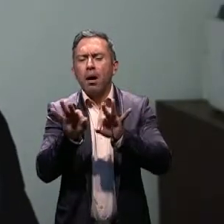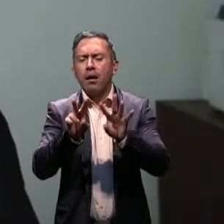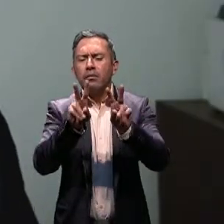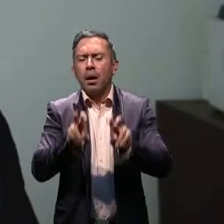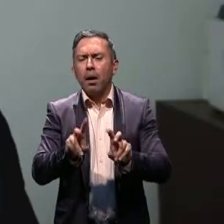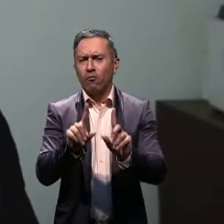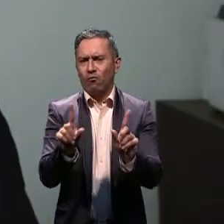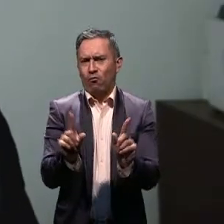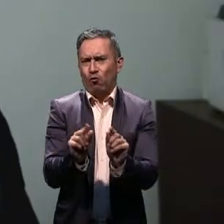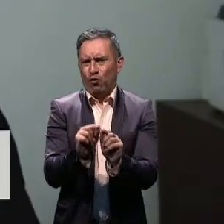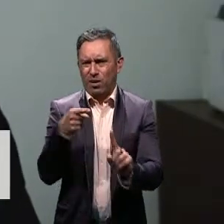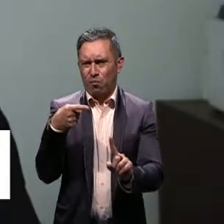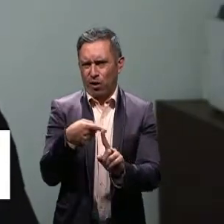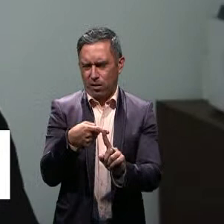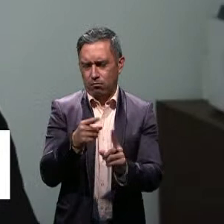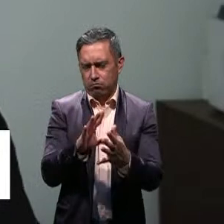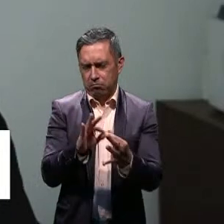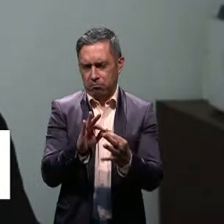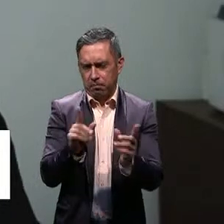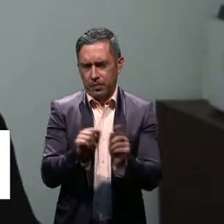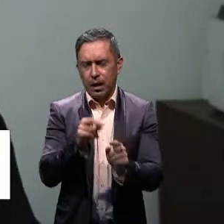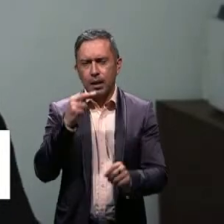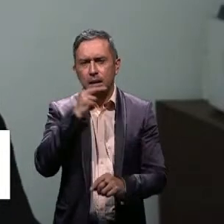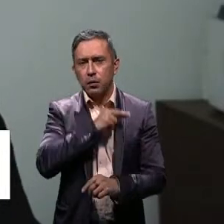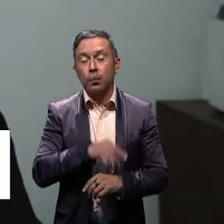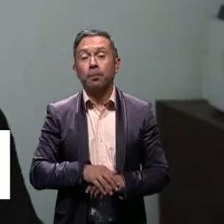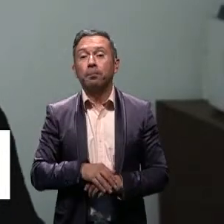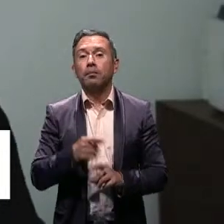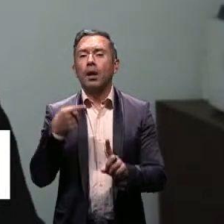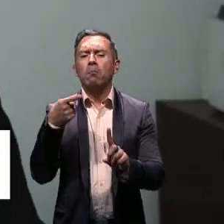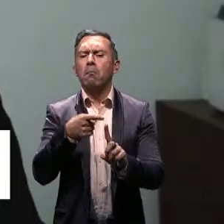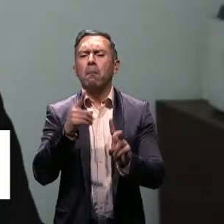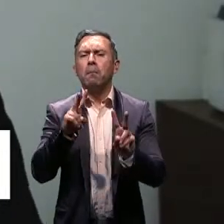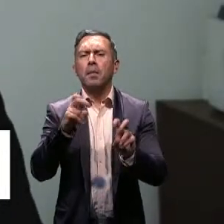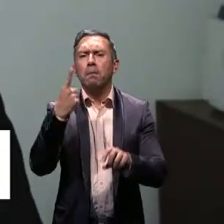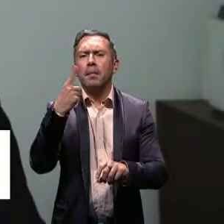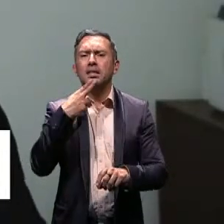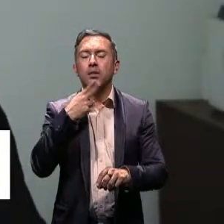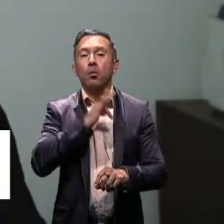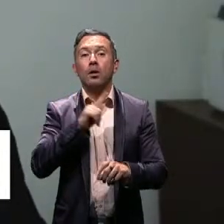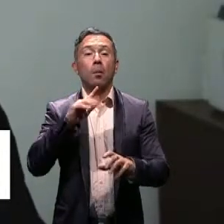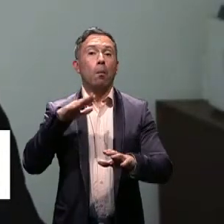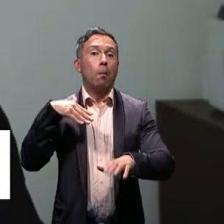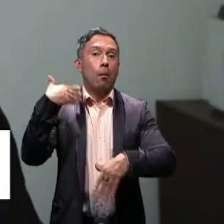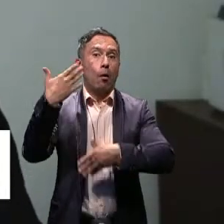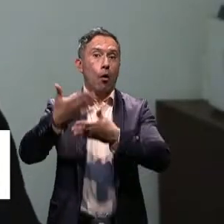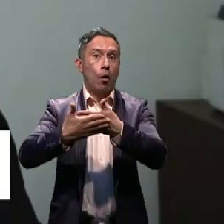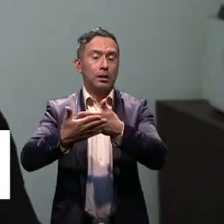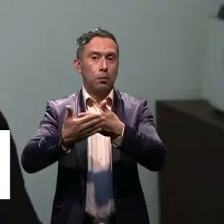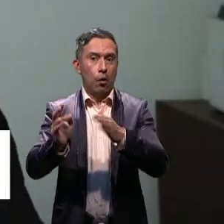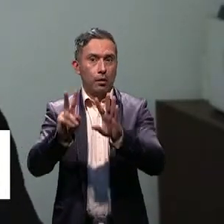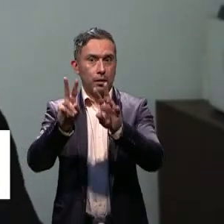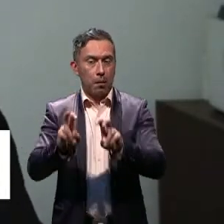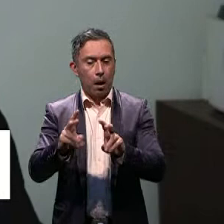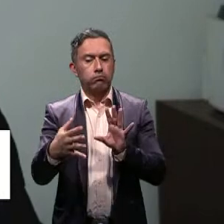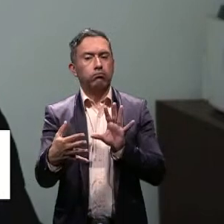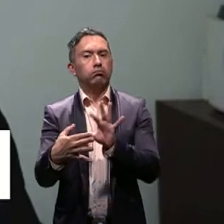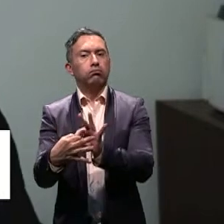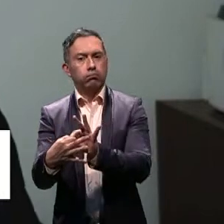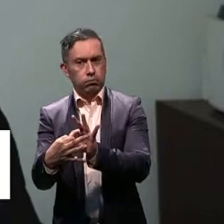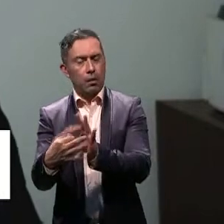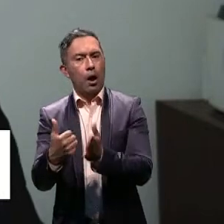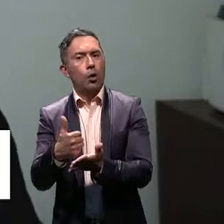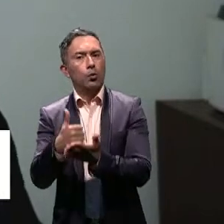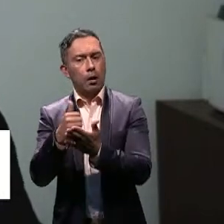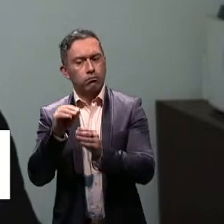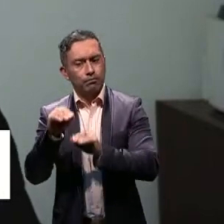and underline some ideas that I think should help us for the further